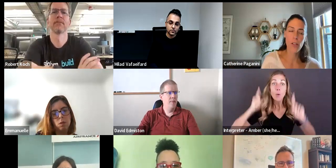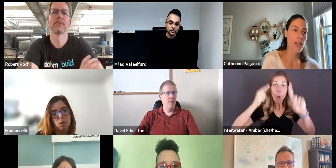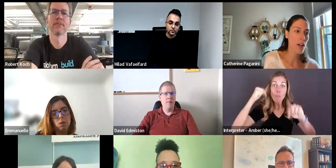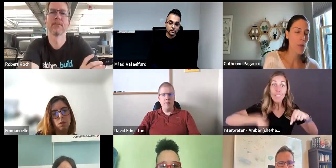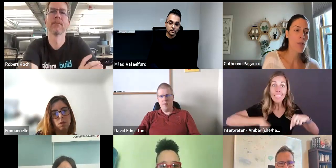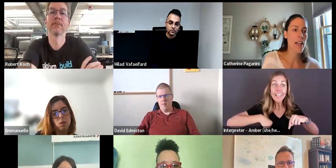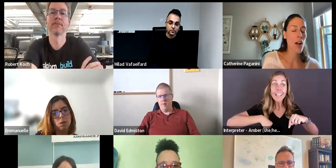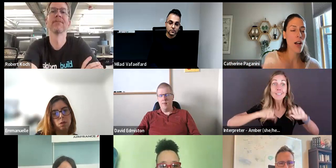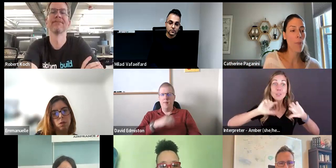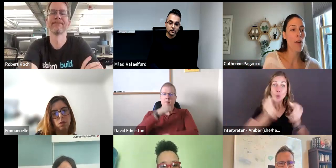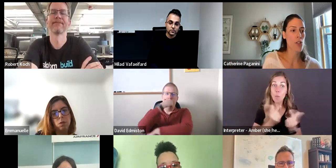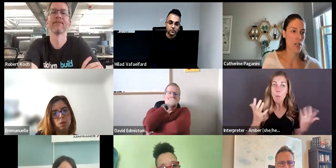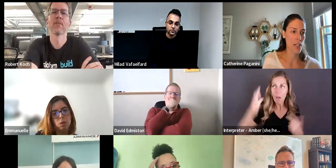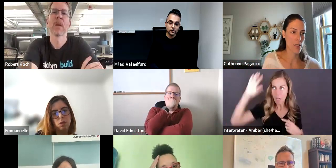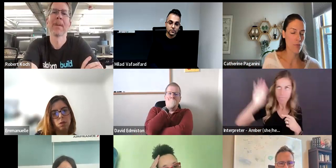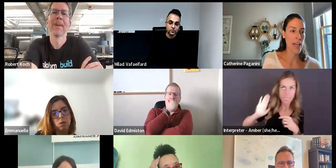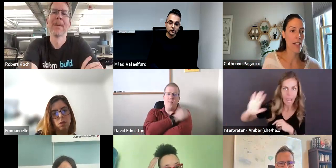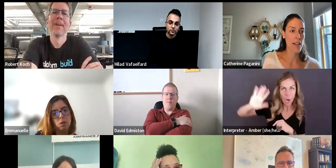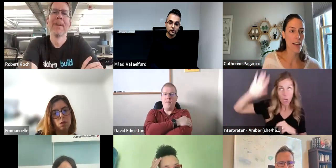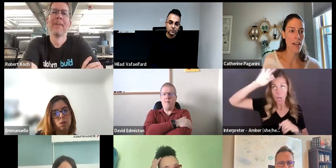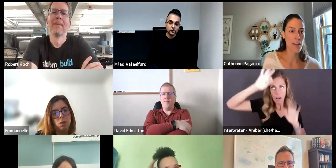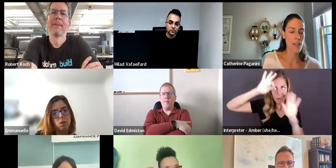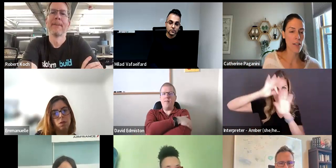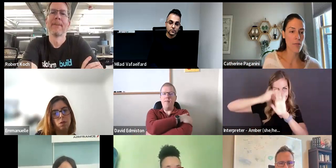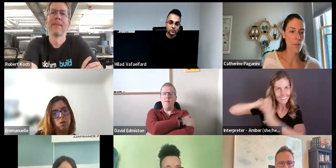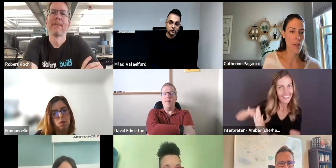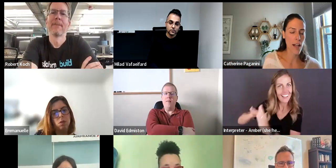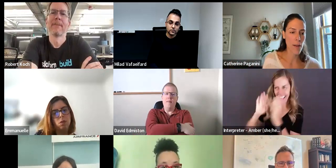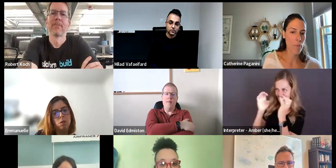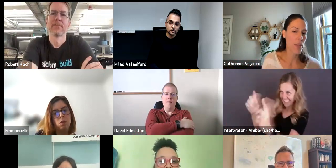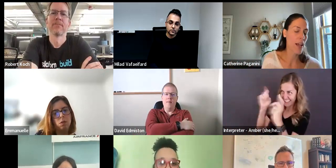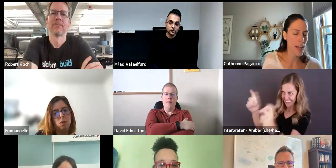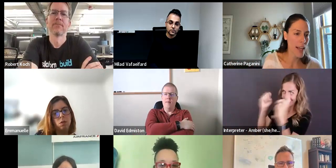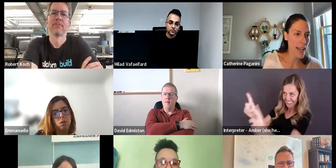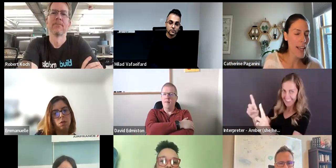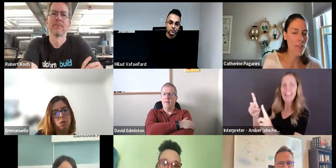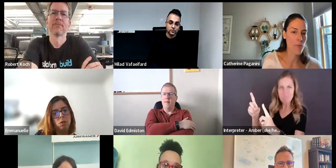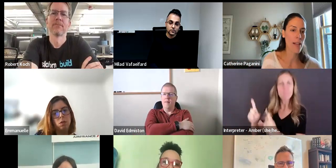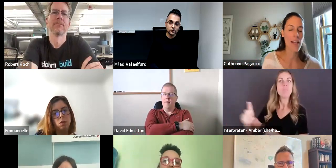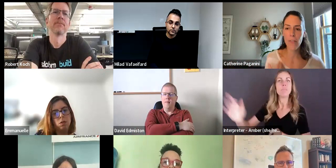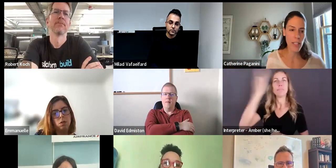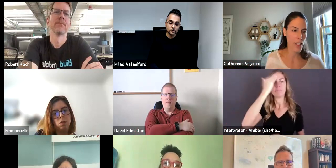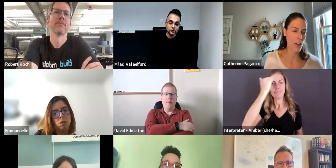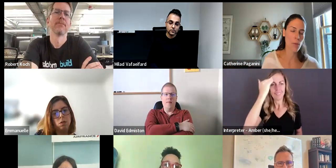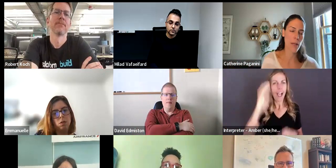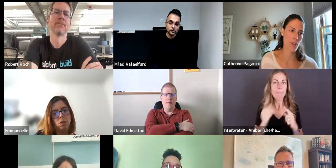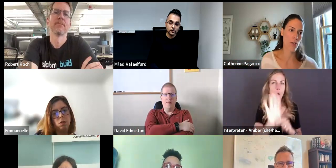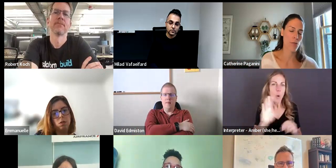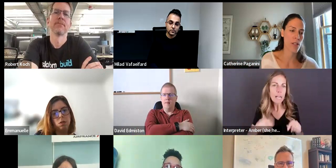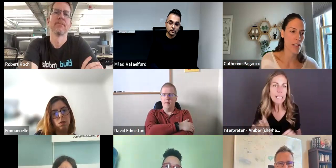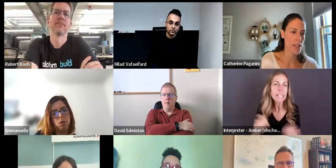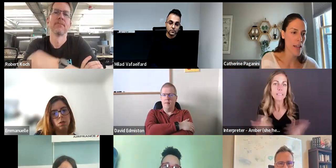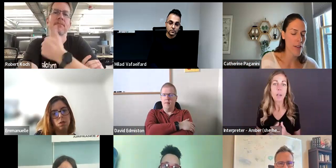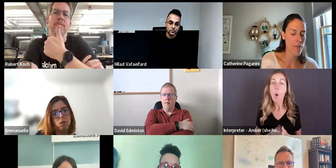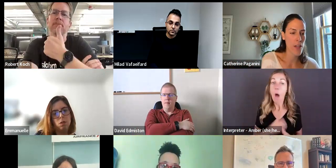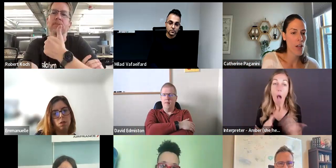them, educate other people's like about your needs, right? And yeah, I have my everything, all my interactions